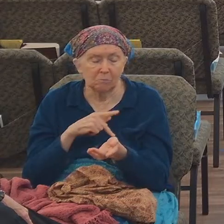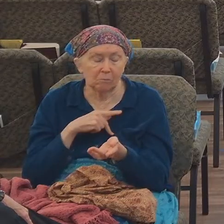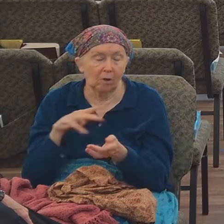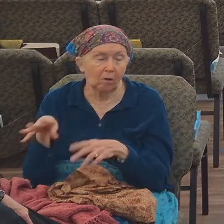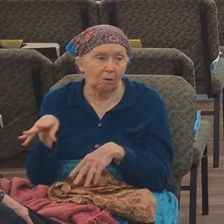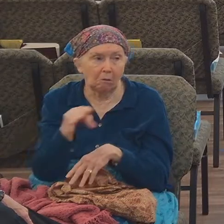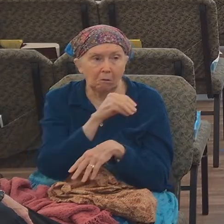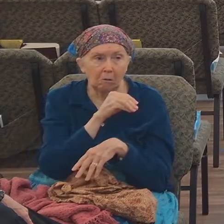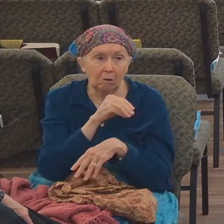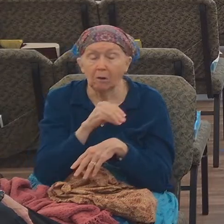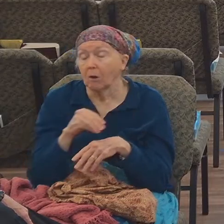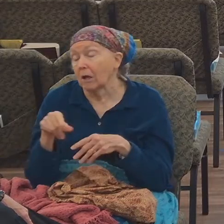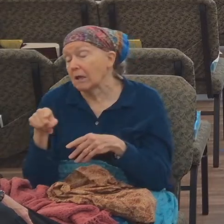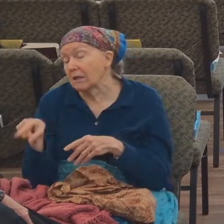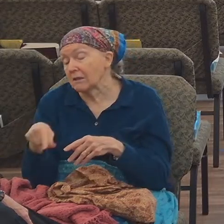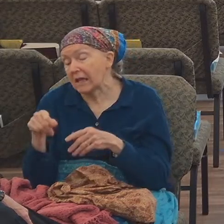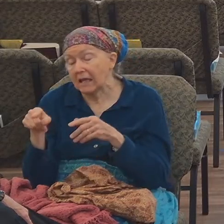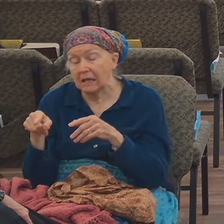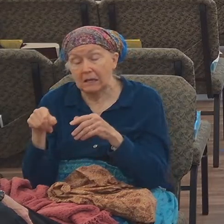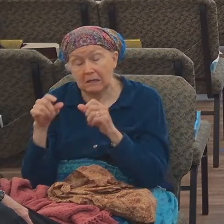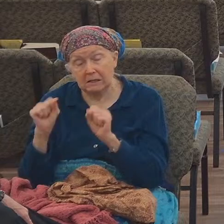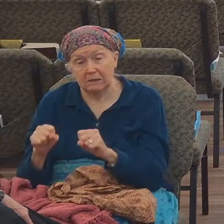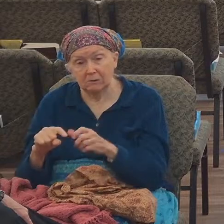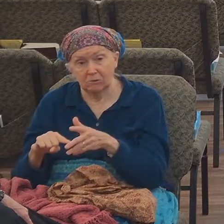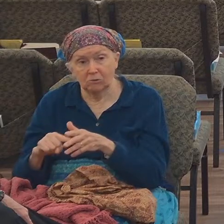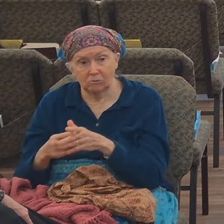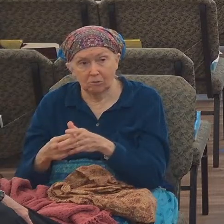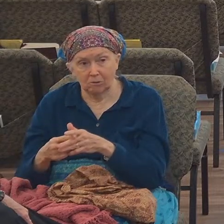Start turning on each other based on assumptions, right?